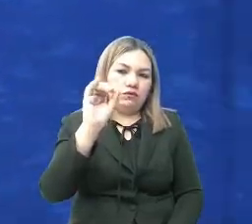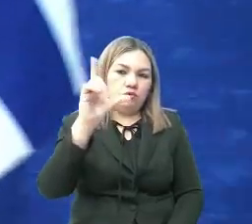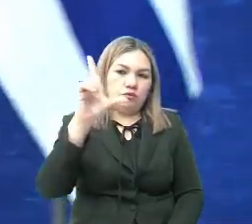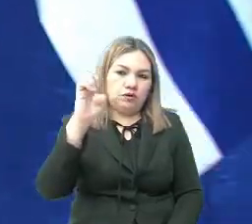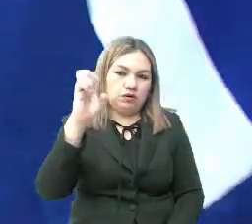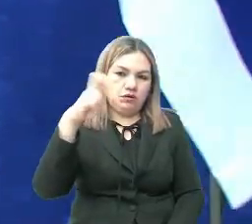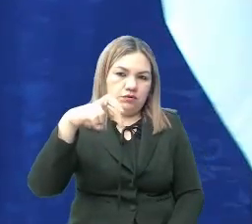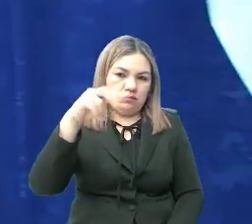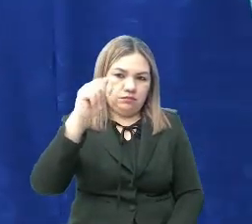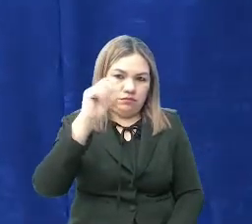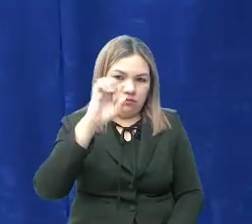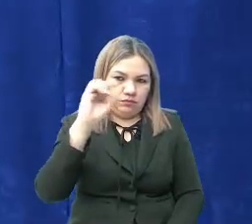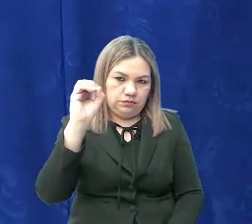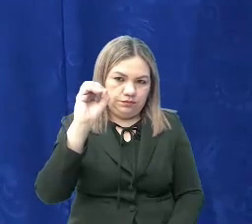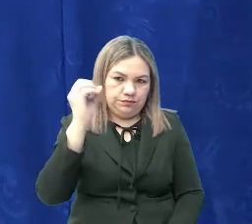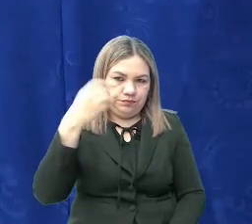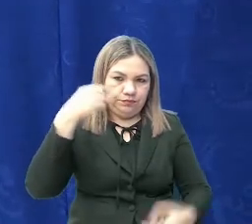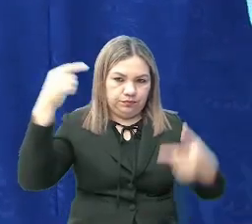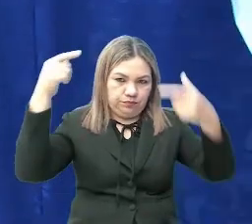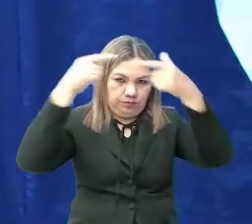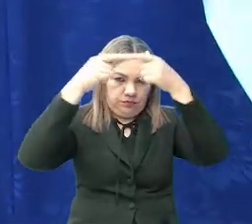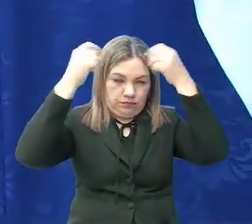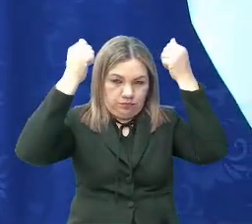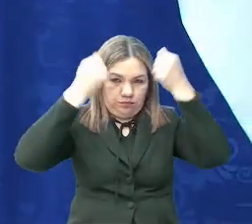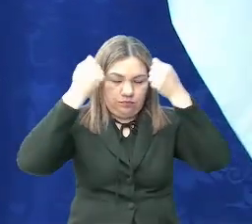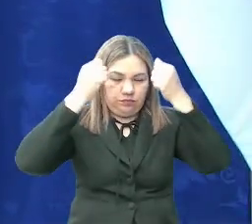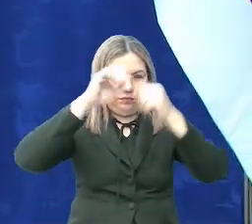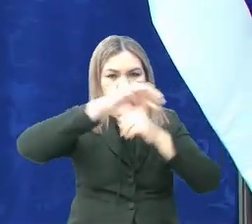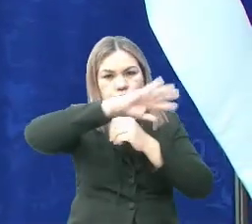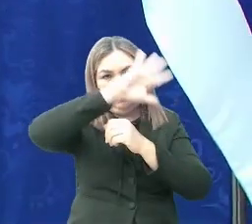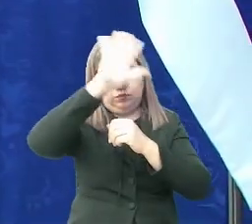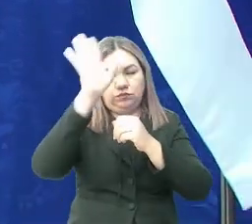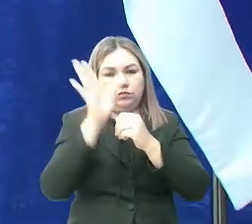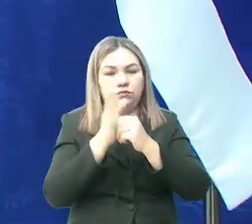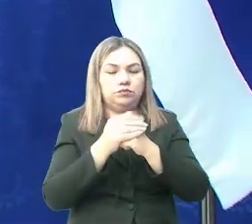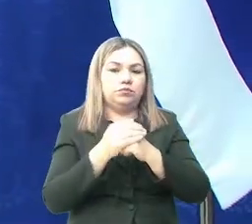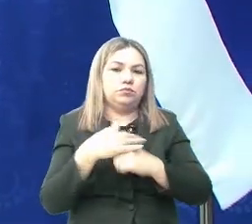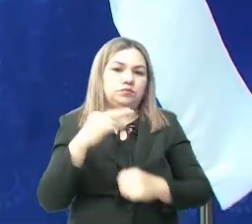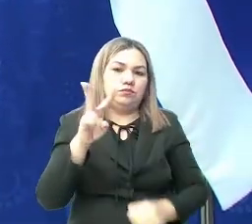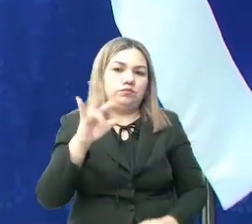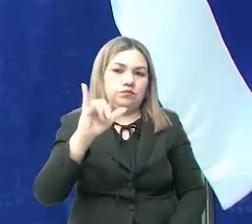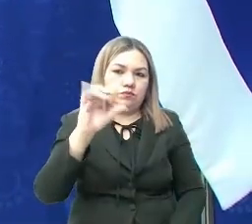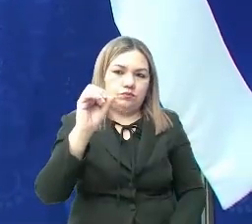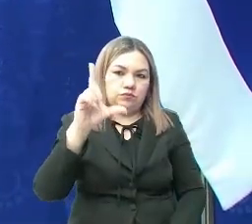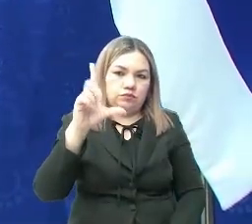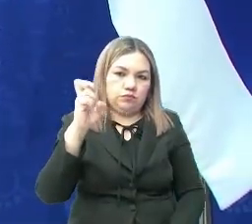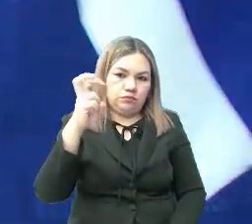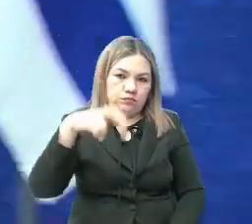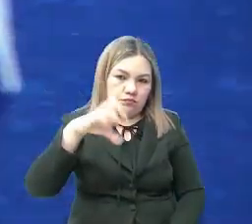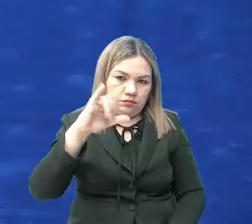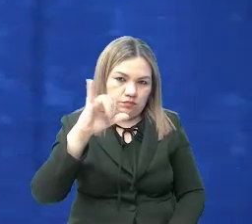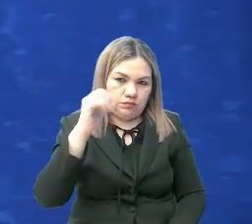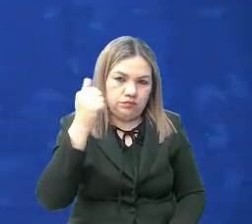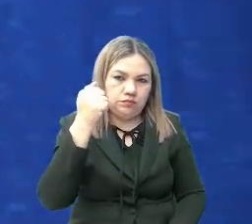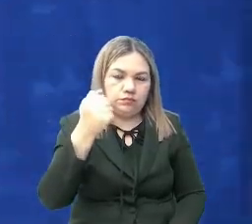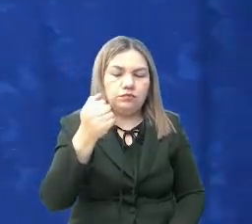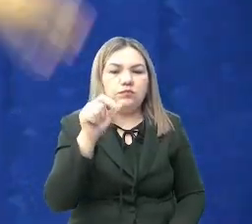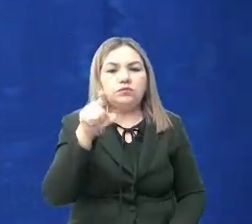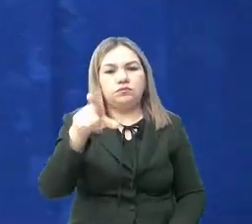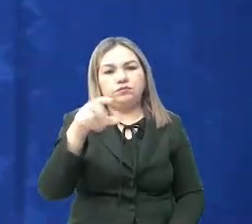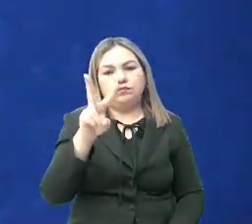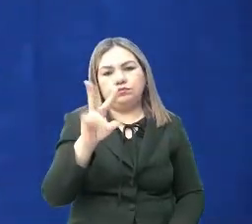the word of God says the kingdom of heaven suffers violent, and the violent are the one